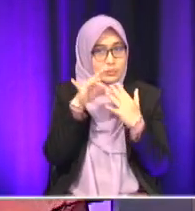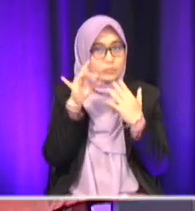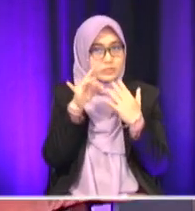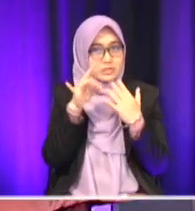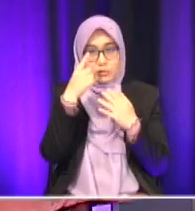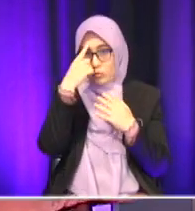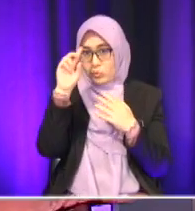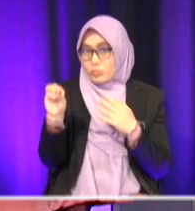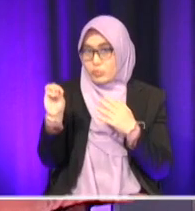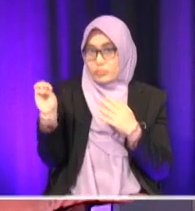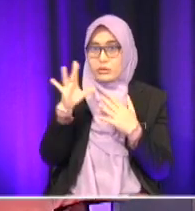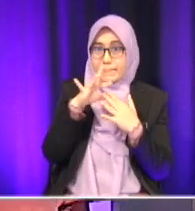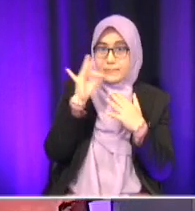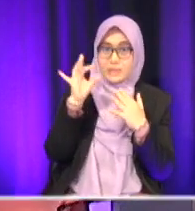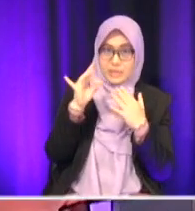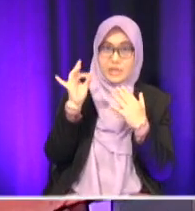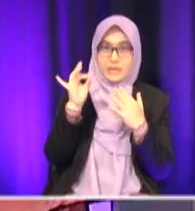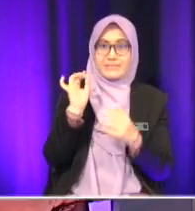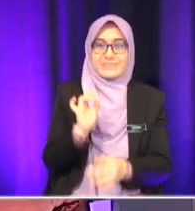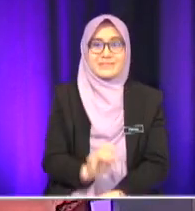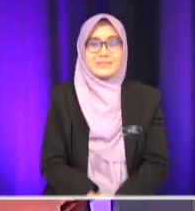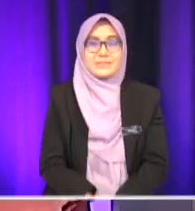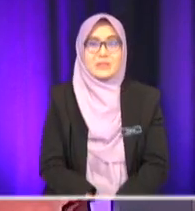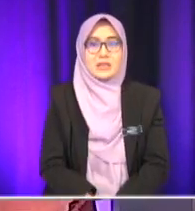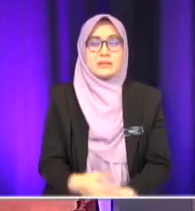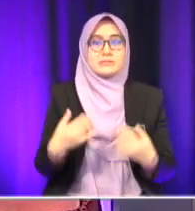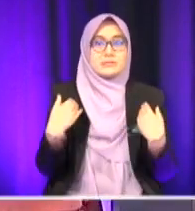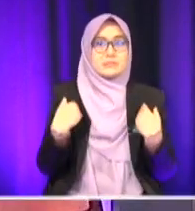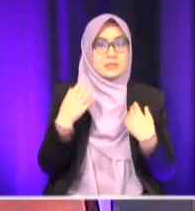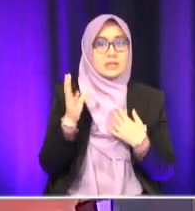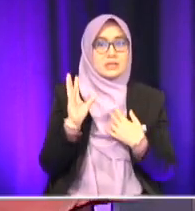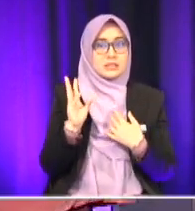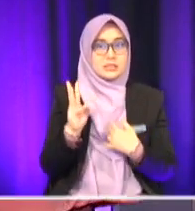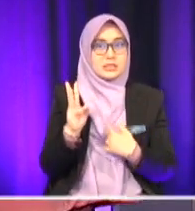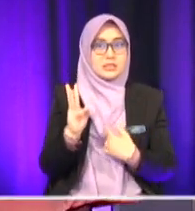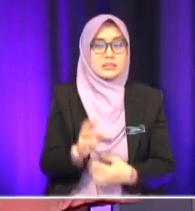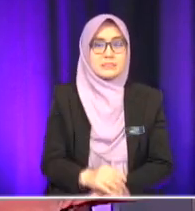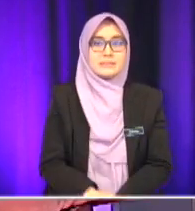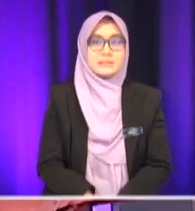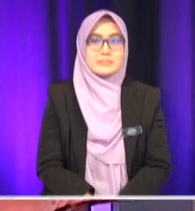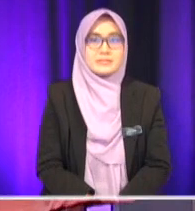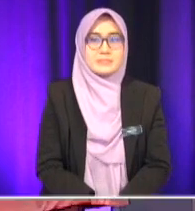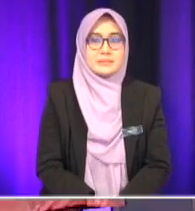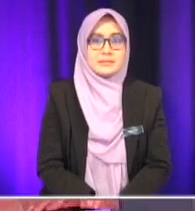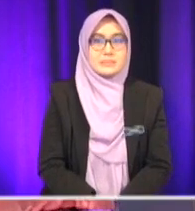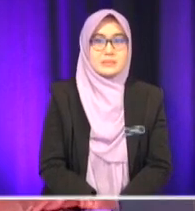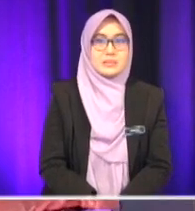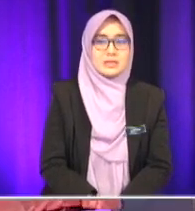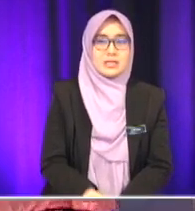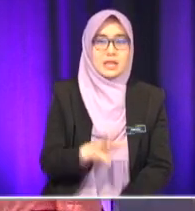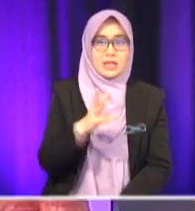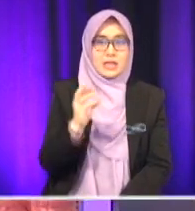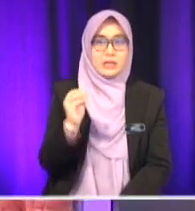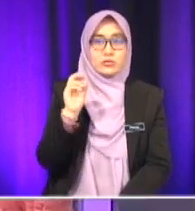they didn't give only 6 options. So there are add options with 2 distractors.